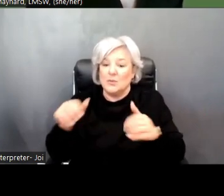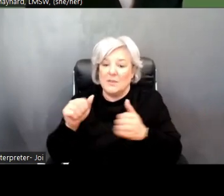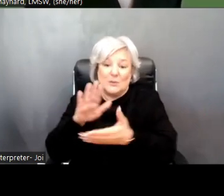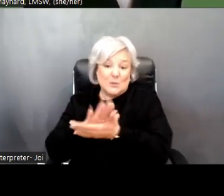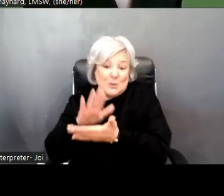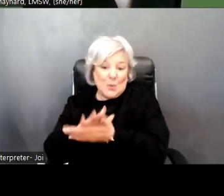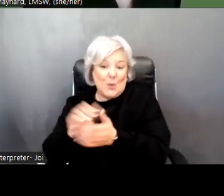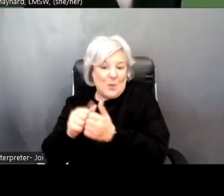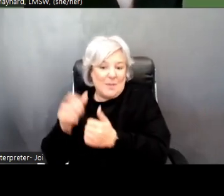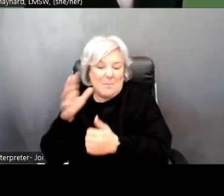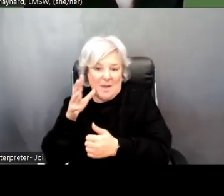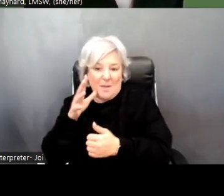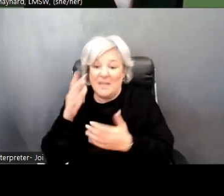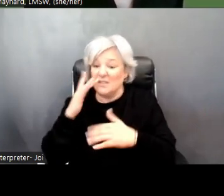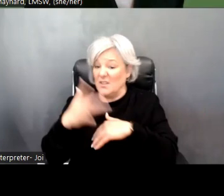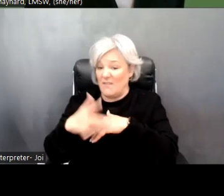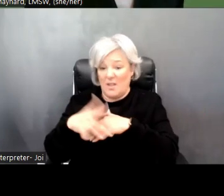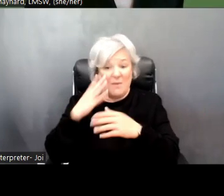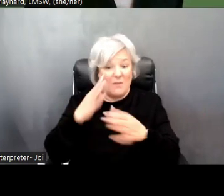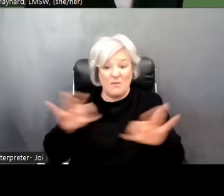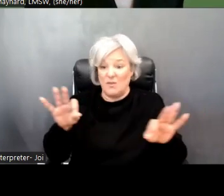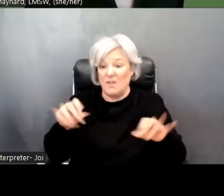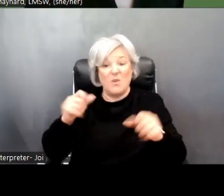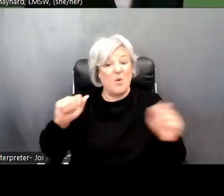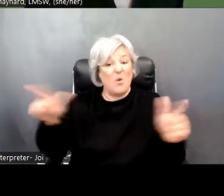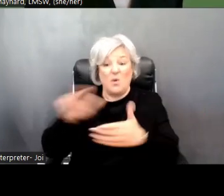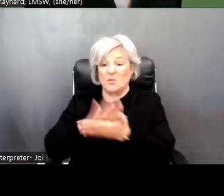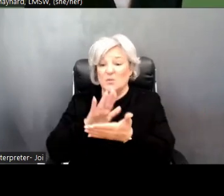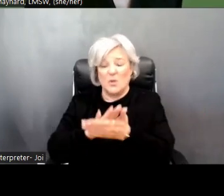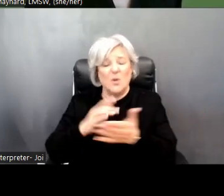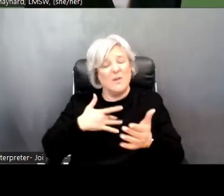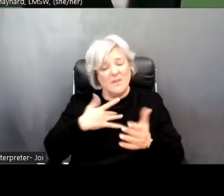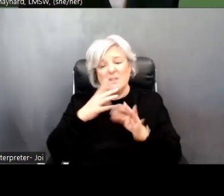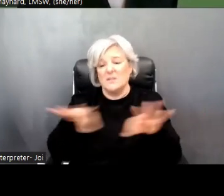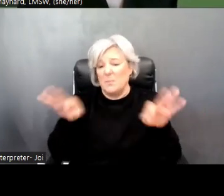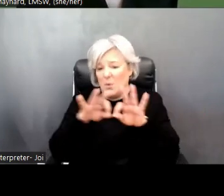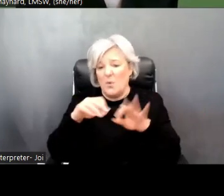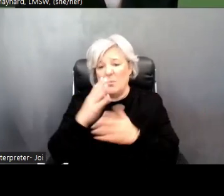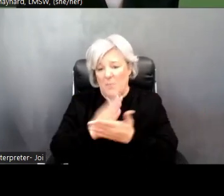and it's available to school systems around the country. And we think that that's a real important piece as well.